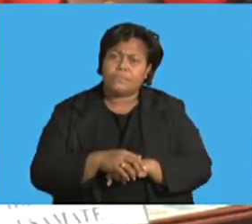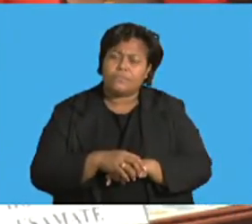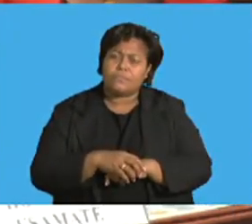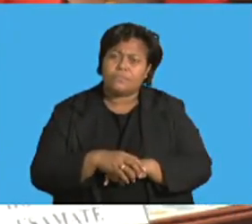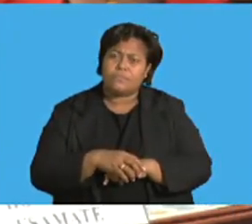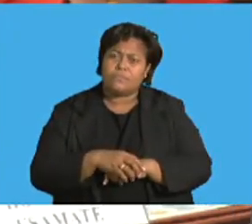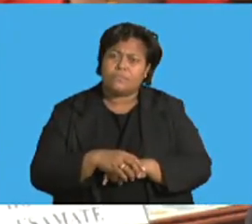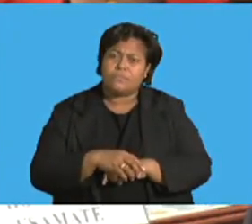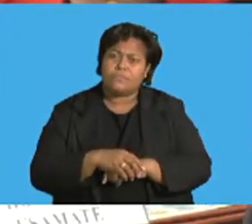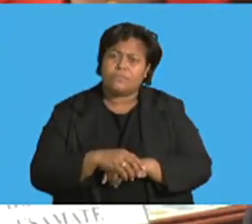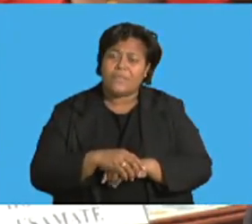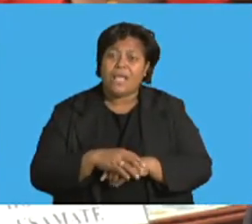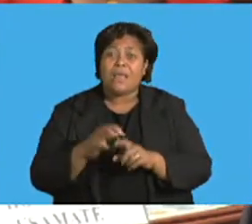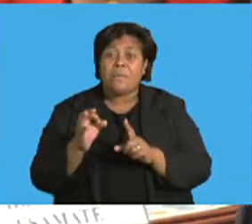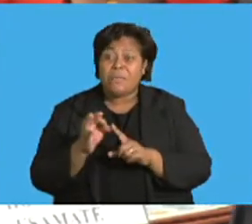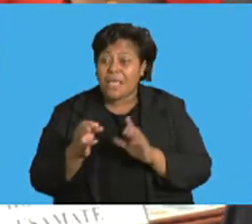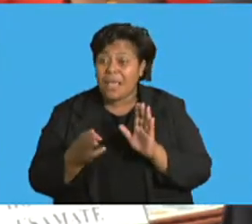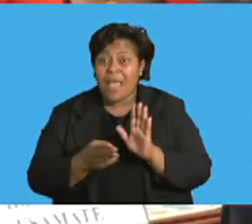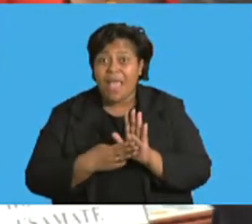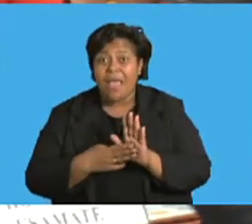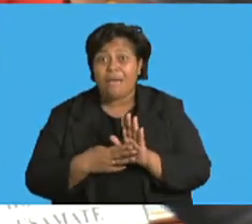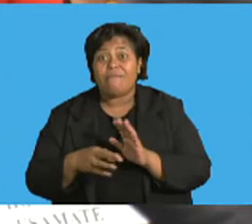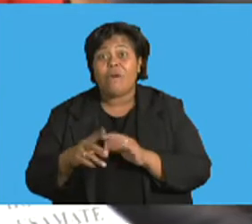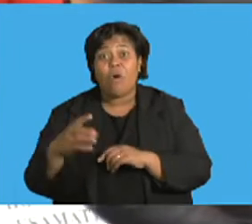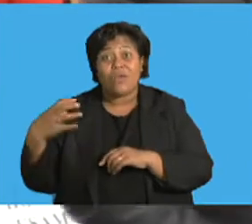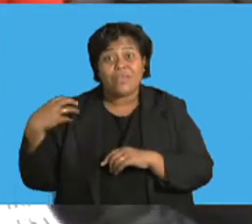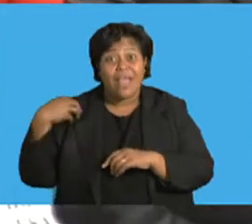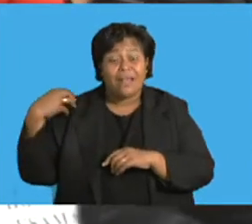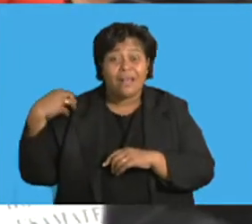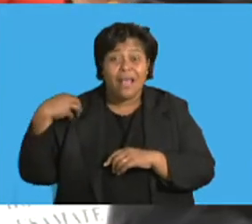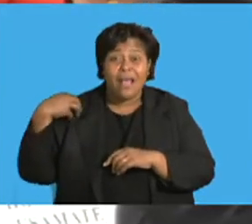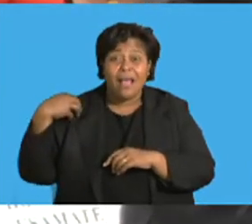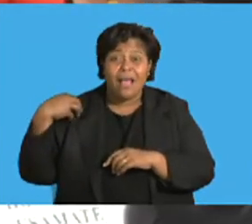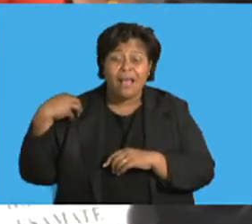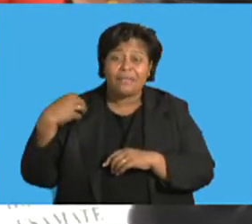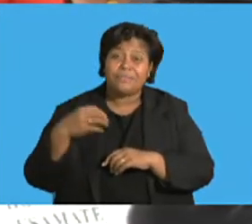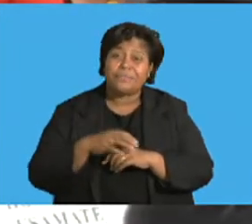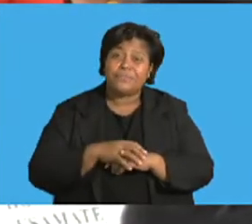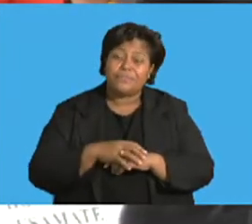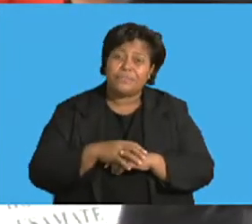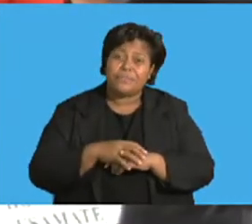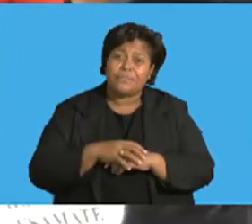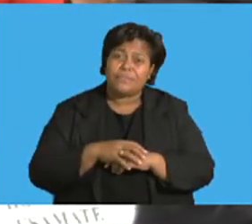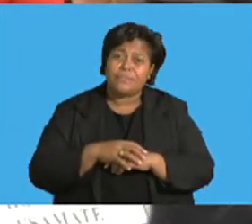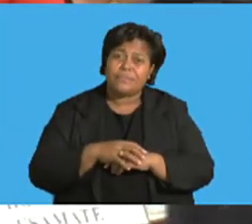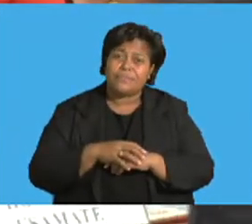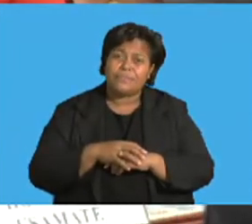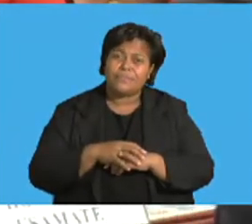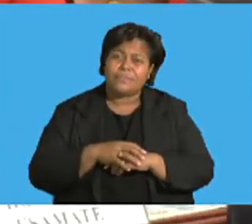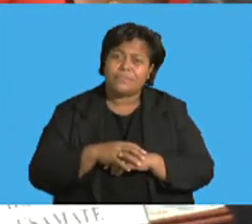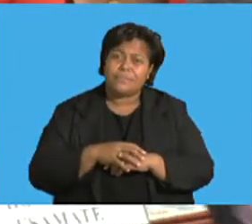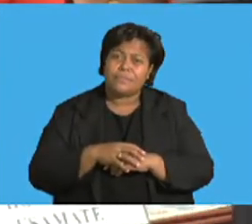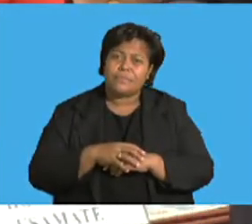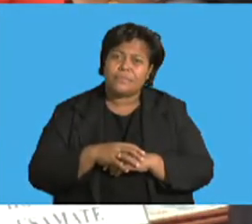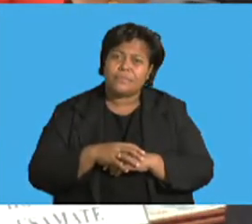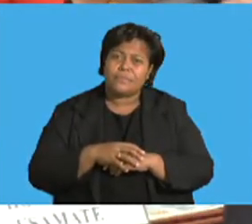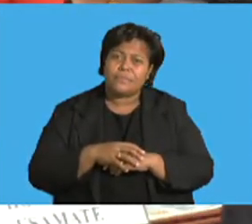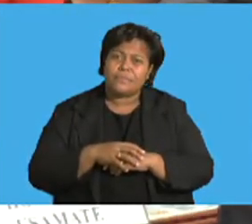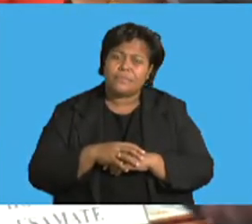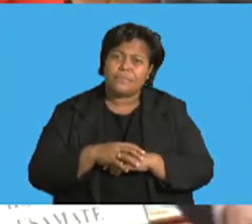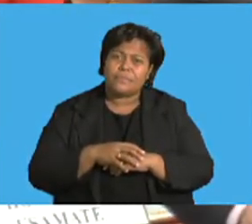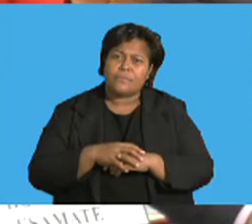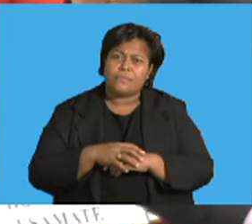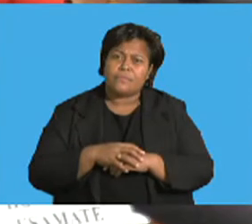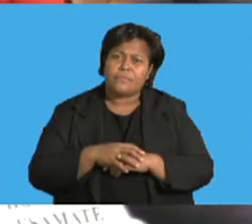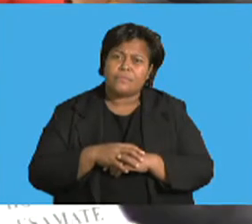current Prime Minister of Canada, Trudeau, Mr. Speaker, sir, was on the floor of